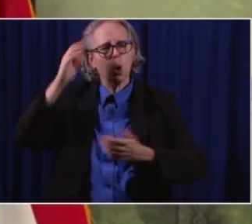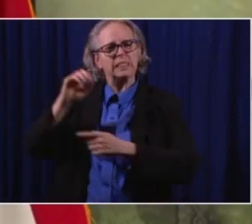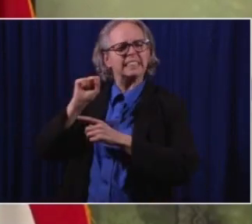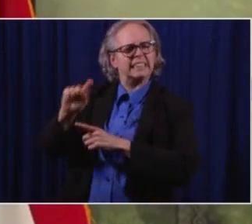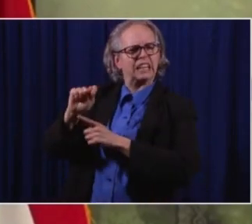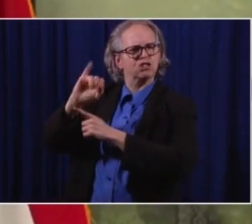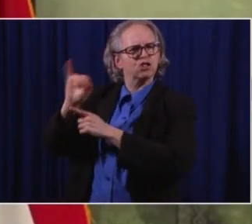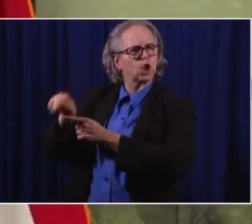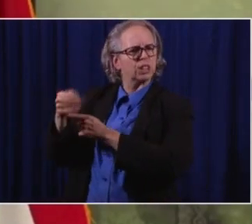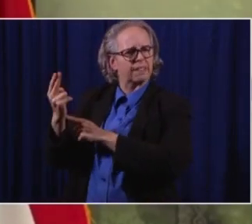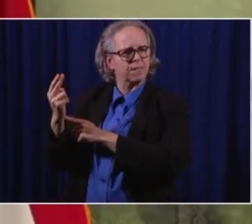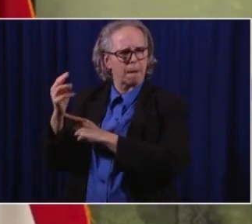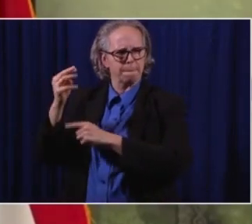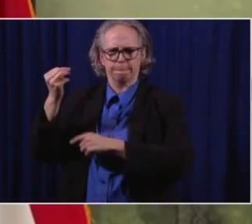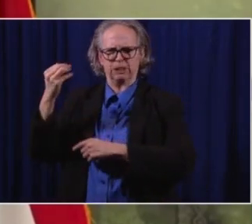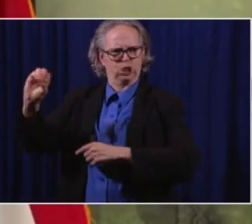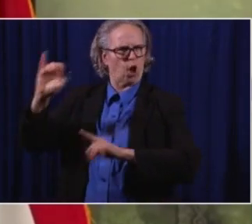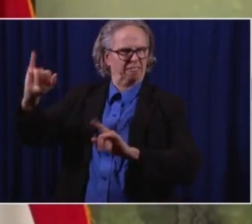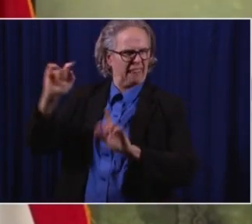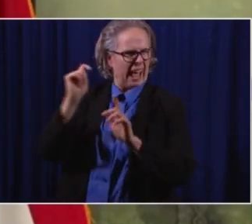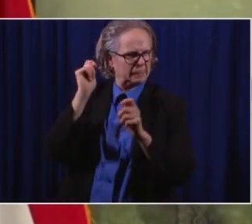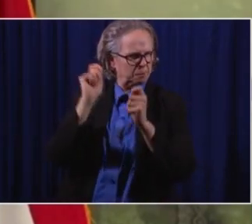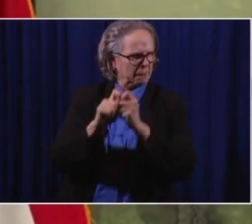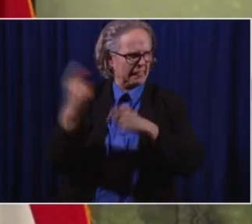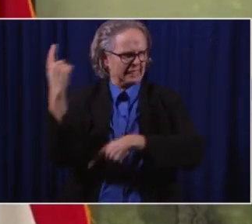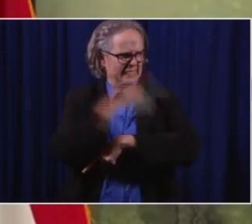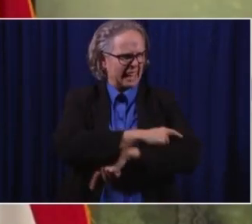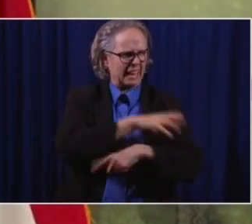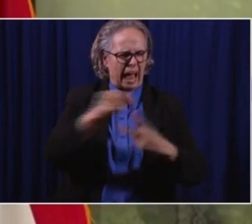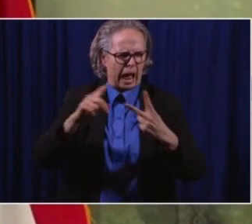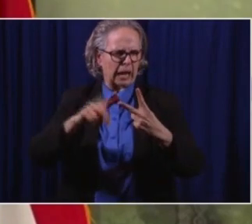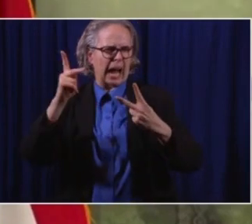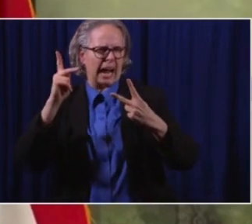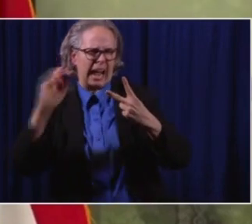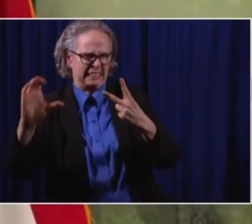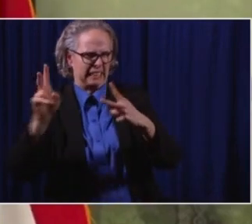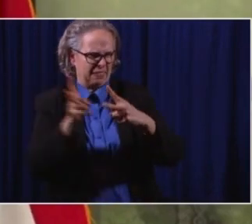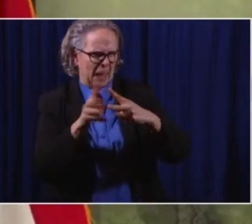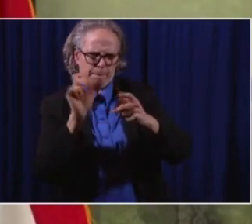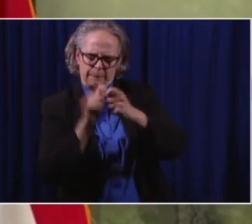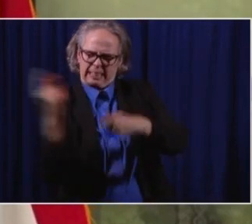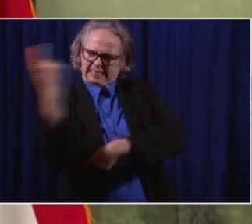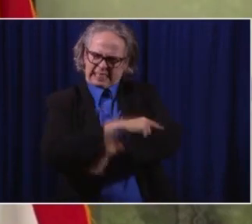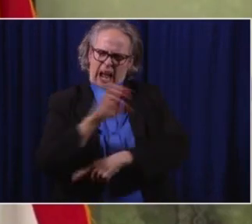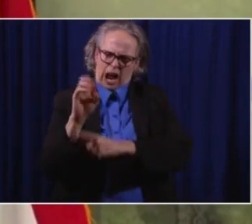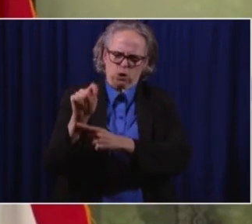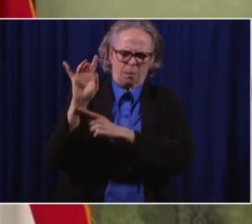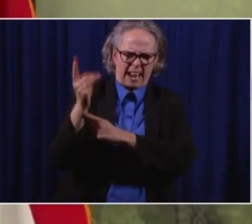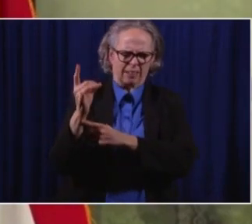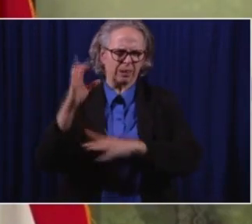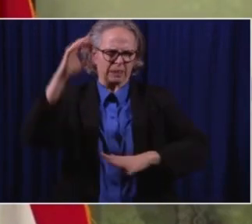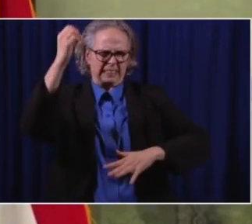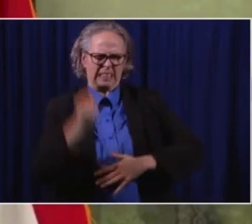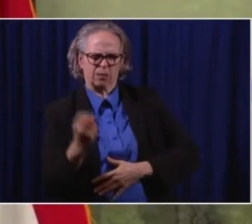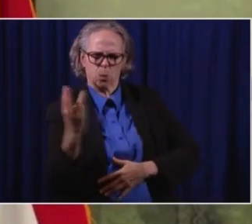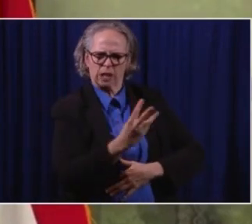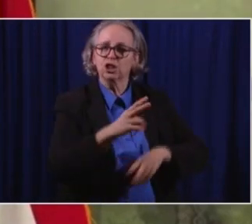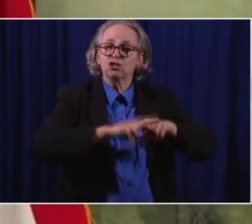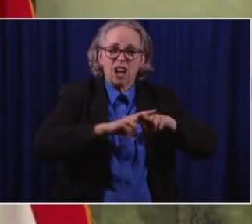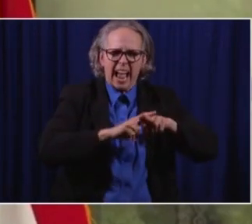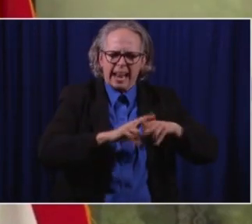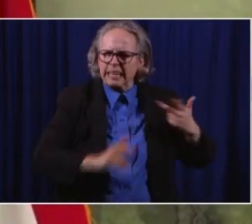he would go on tonight to Kansas City. Then he was headed from there to the Southwest by rail. James